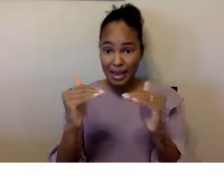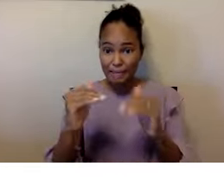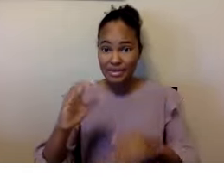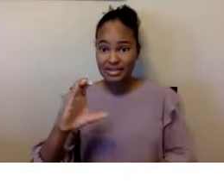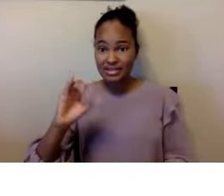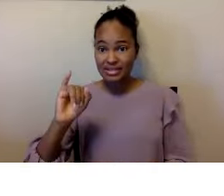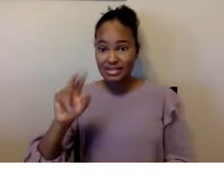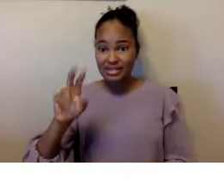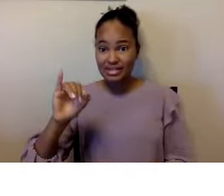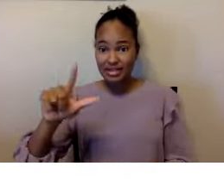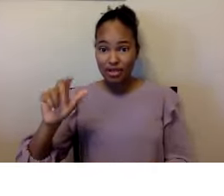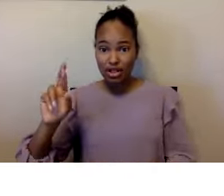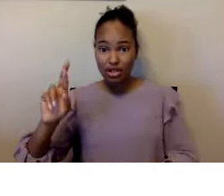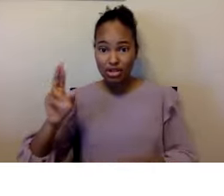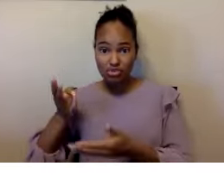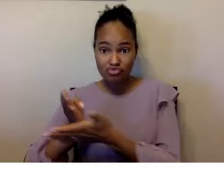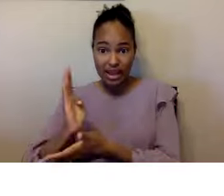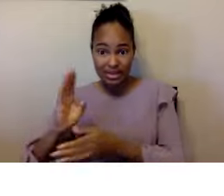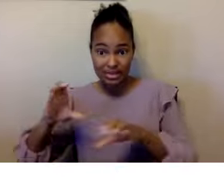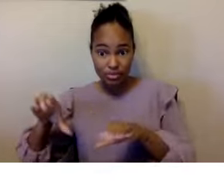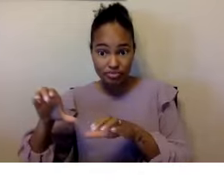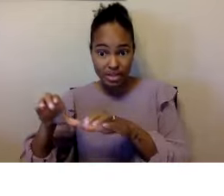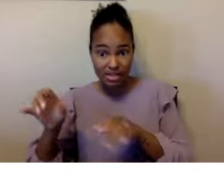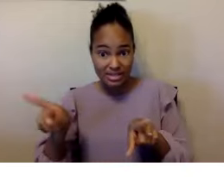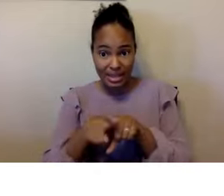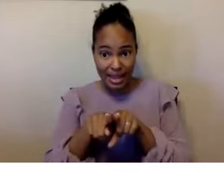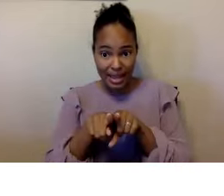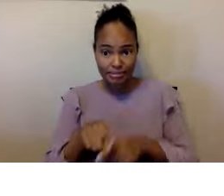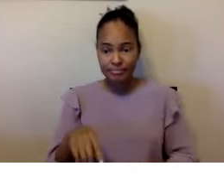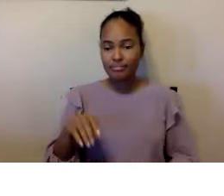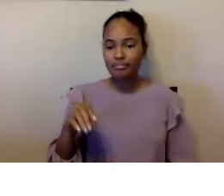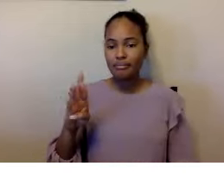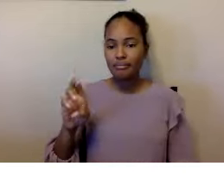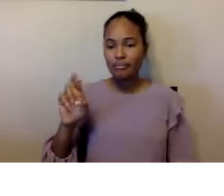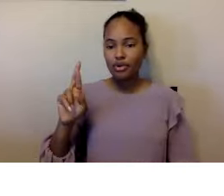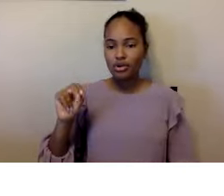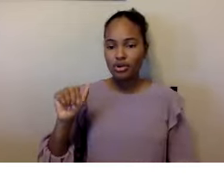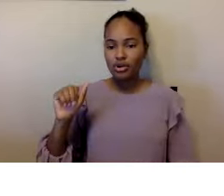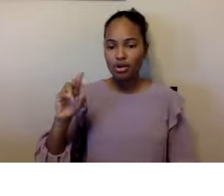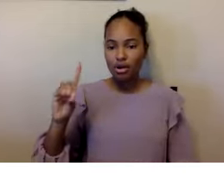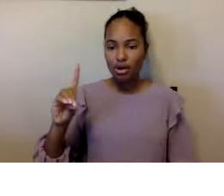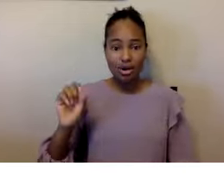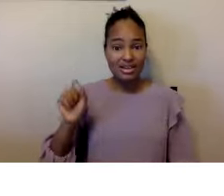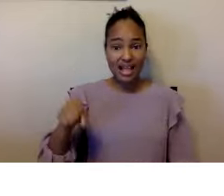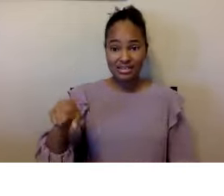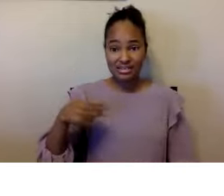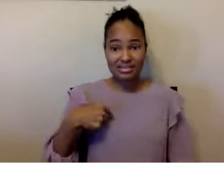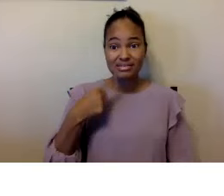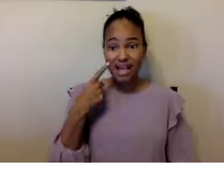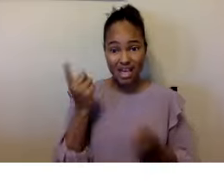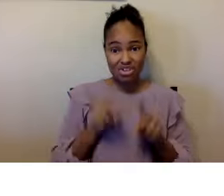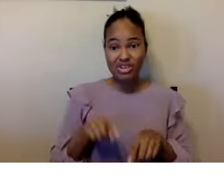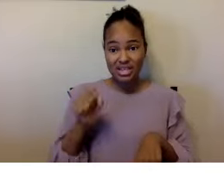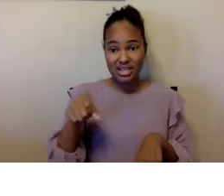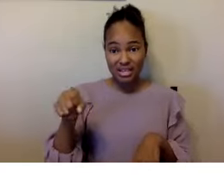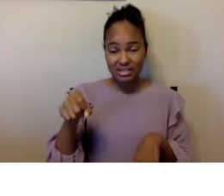Yes, it is. And I tell people all the time, it's like a movement that Martin Luther King fought, but we just wasn't in it.